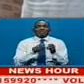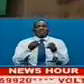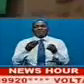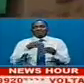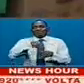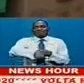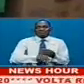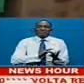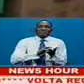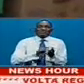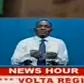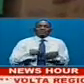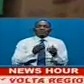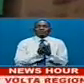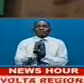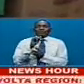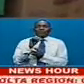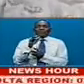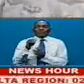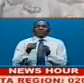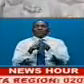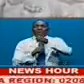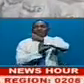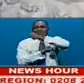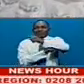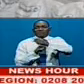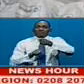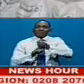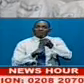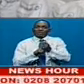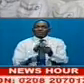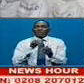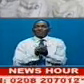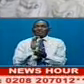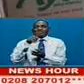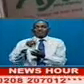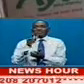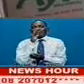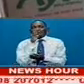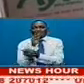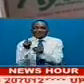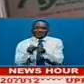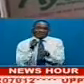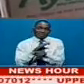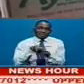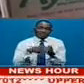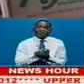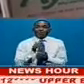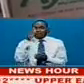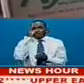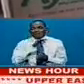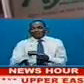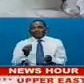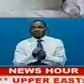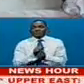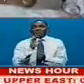and soap through the YOA Foundation, who supports these cerebral palsy mothers, advise parents with children